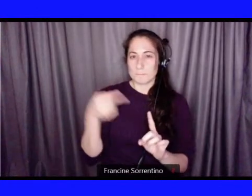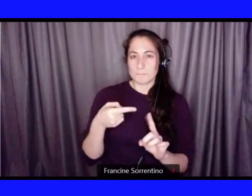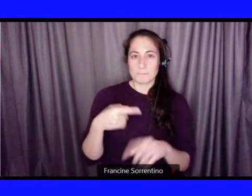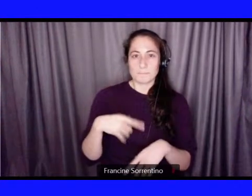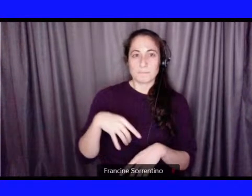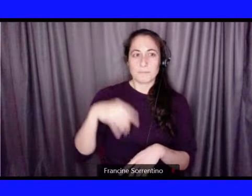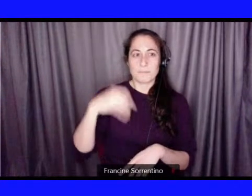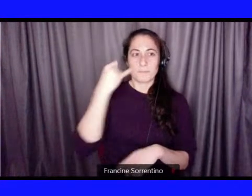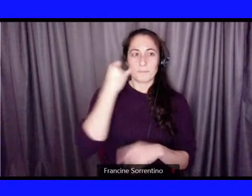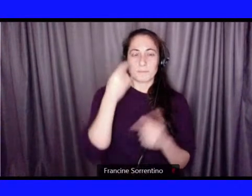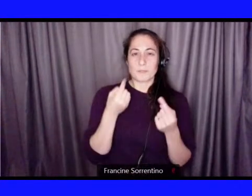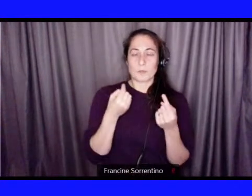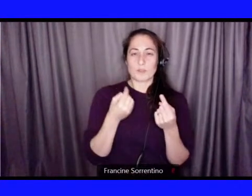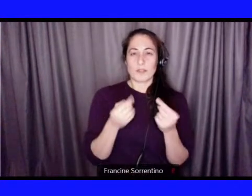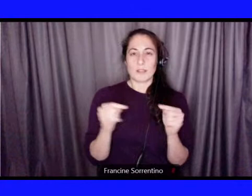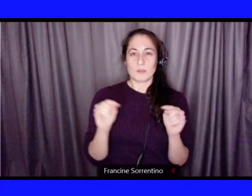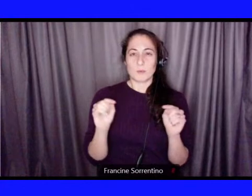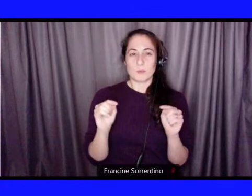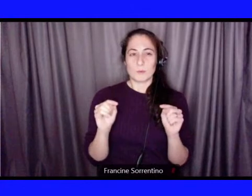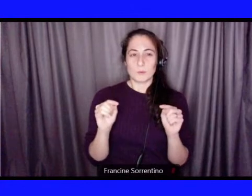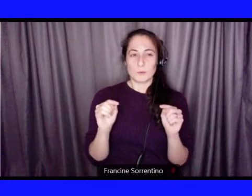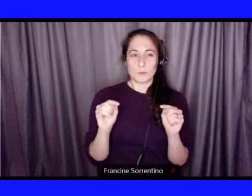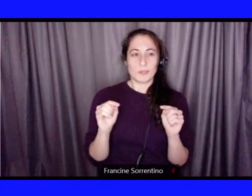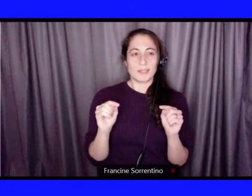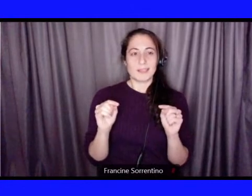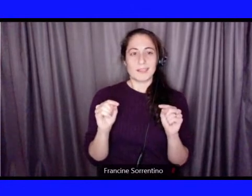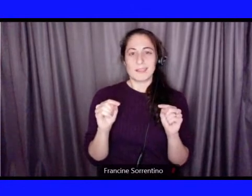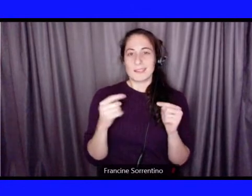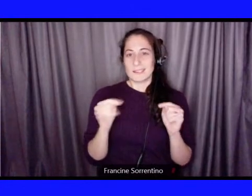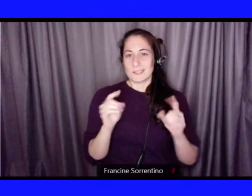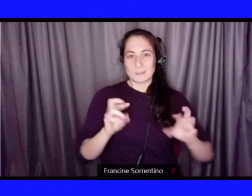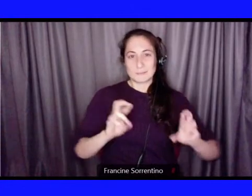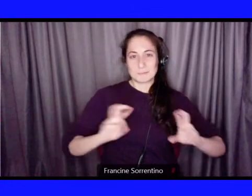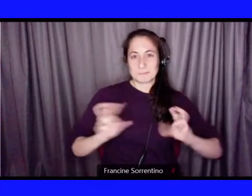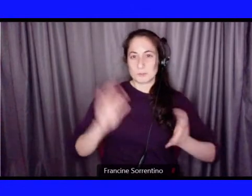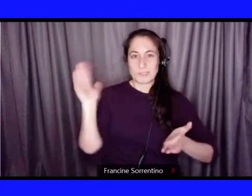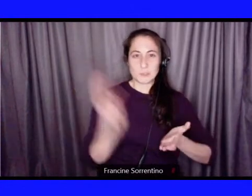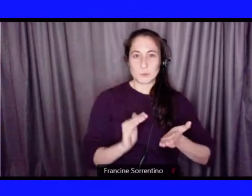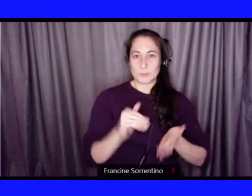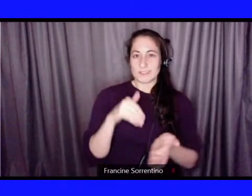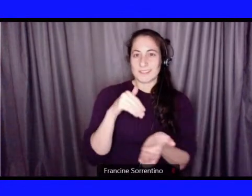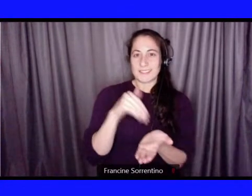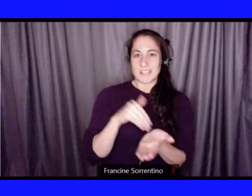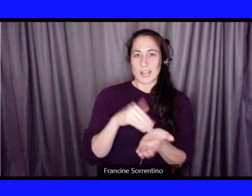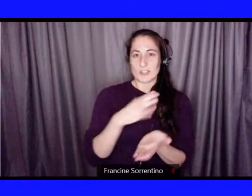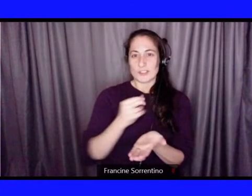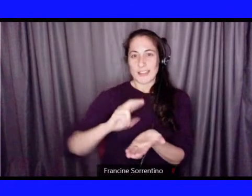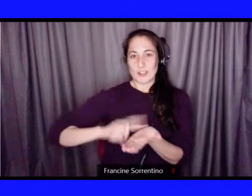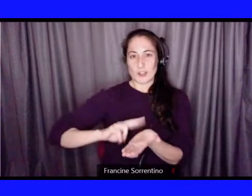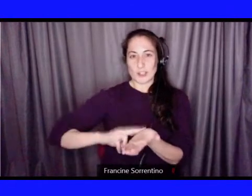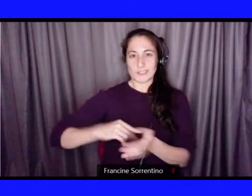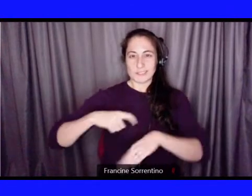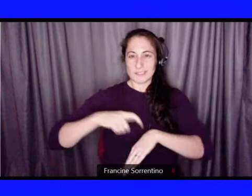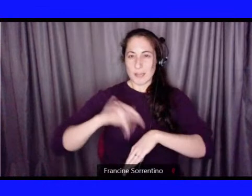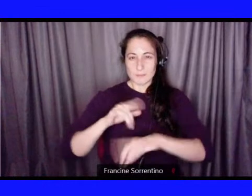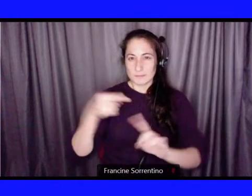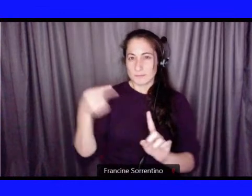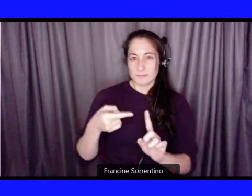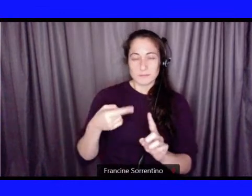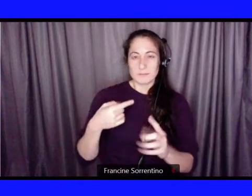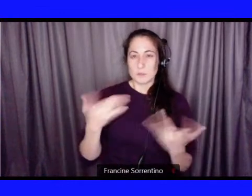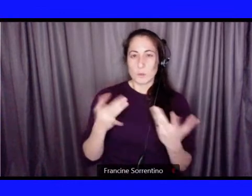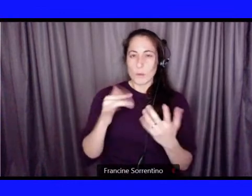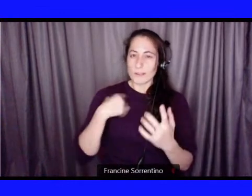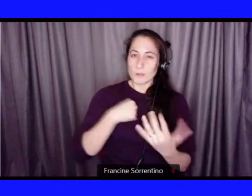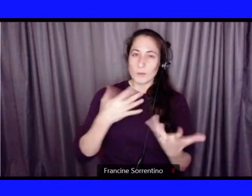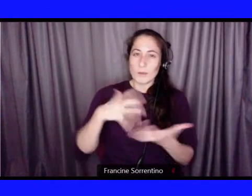to not have a nurse go in the room and write down, right, heart rate this, pulse ox that, and then go back to Epic and have to enter it in.